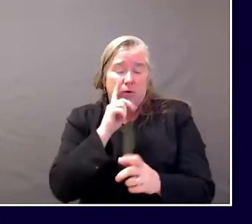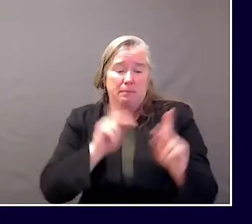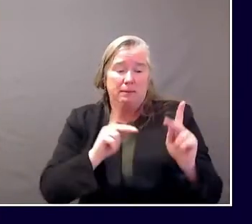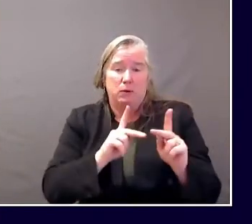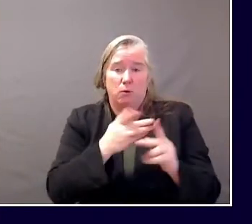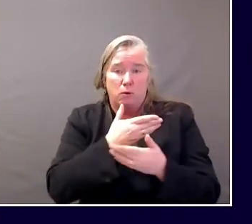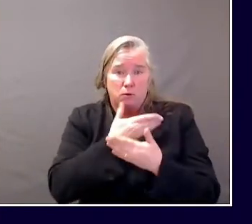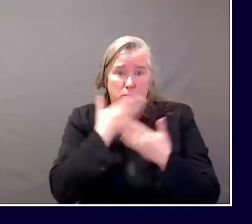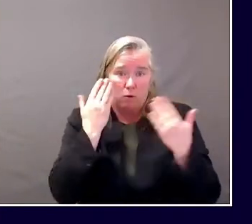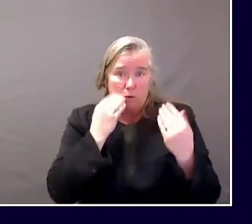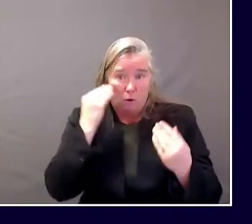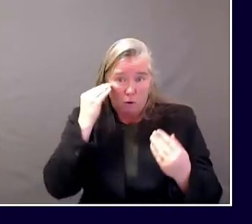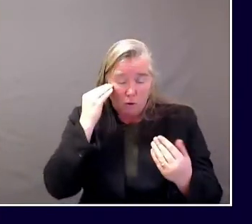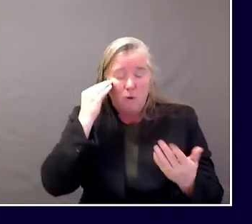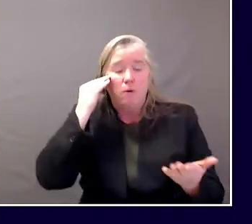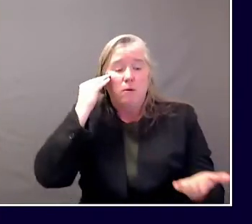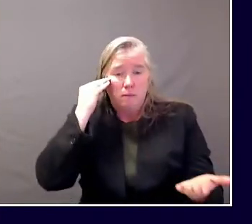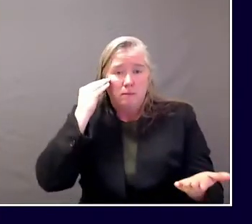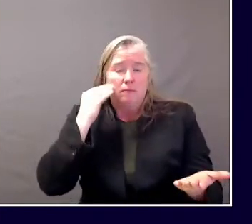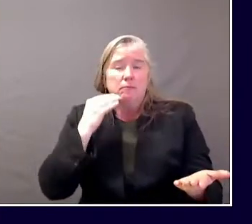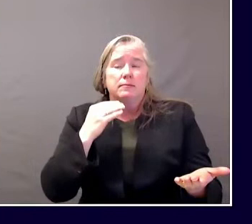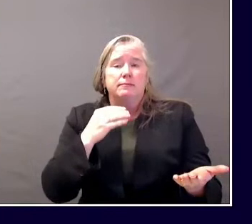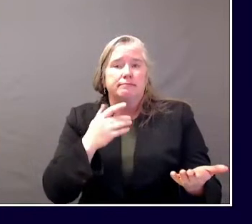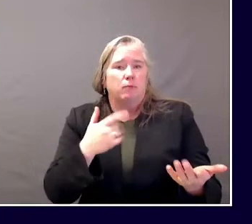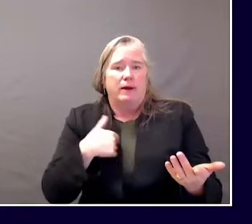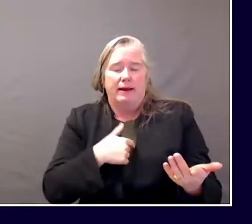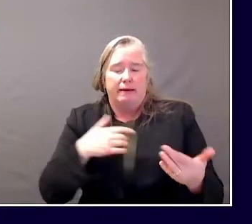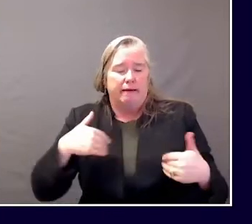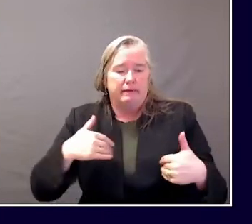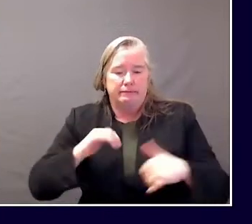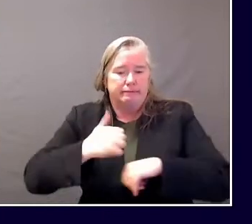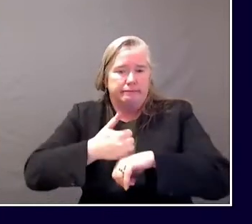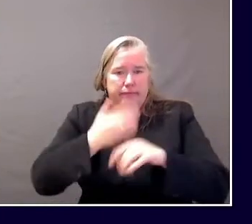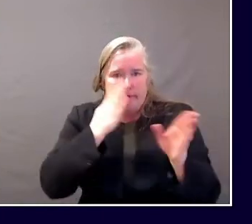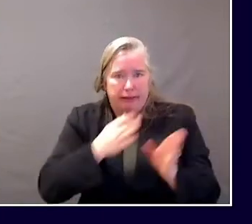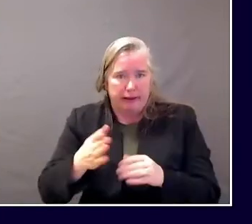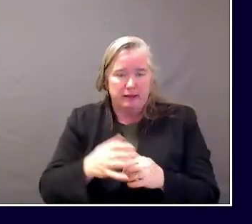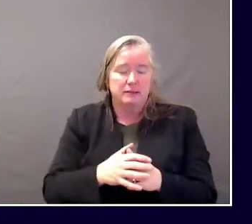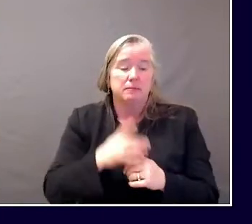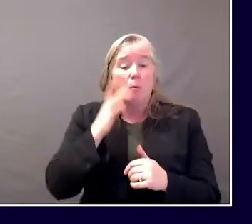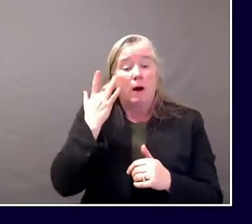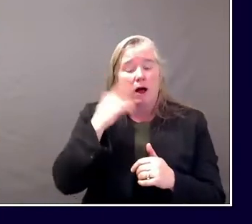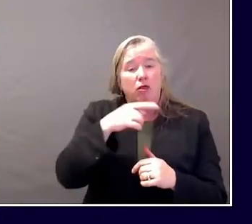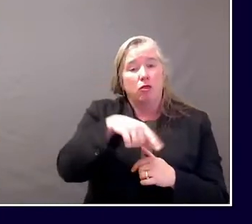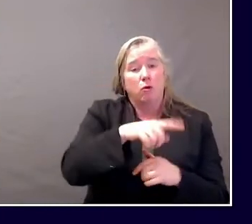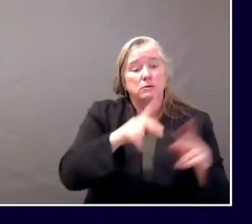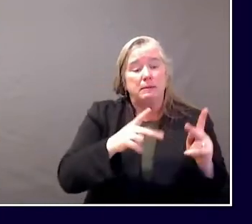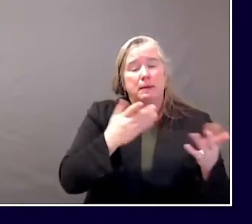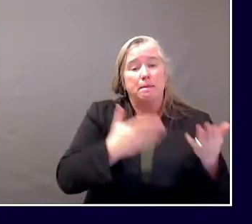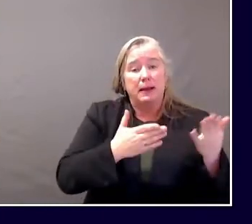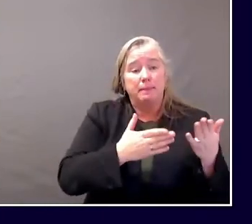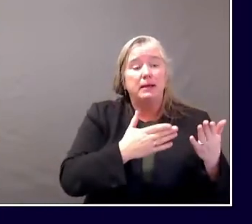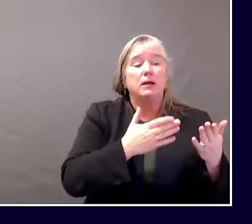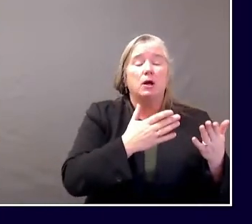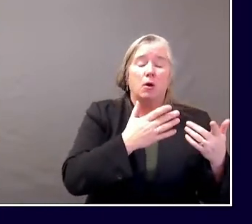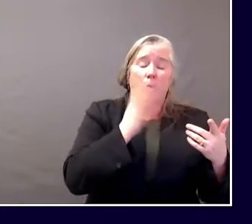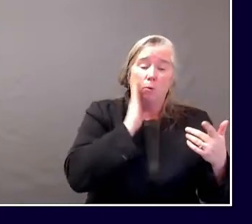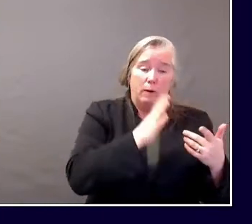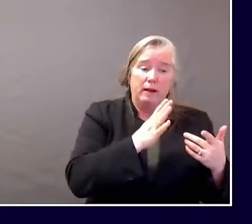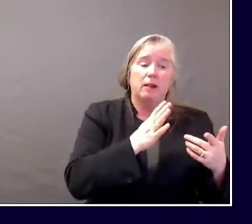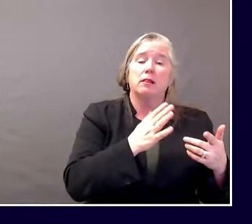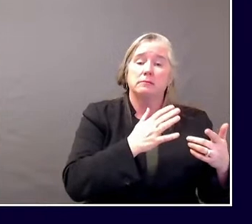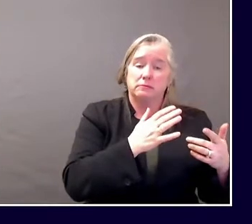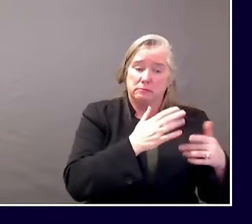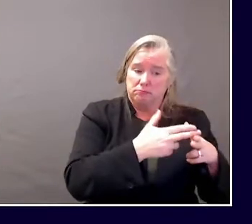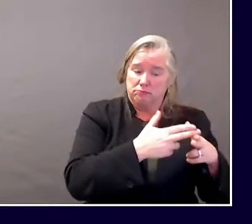the extent that such individuals live, say, from time to time in a shelter for people experiencing homelessness.